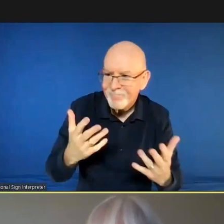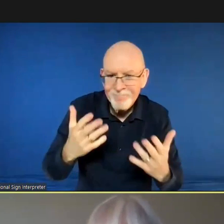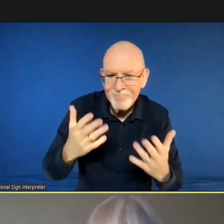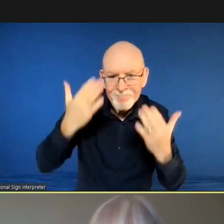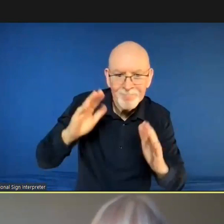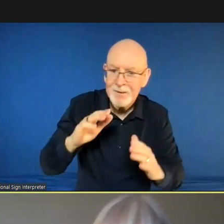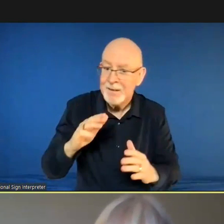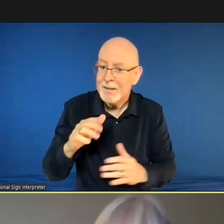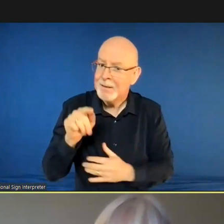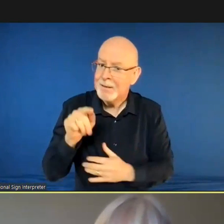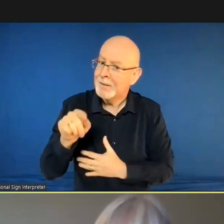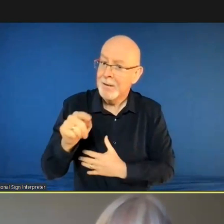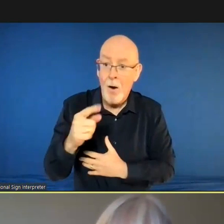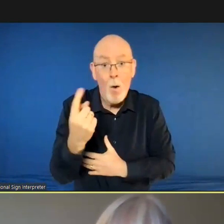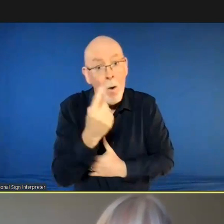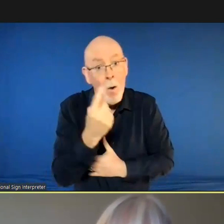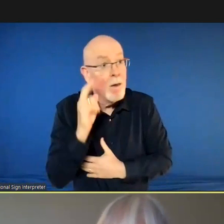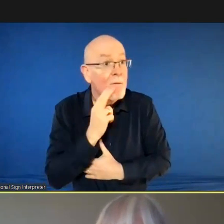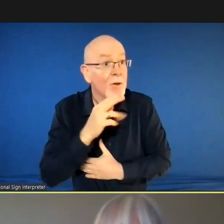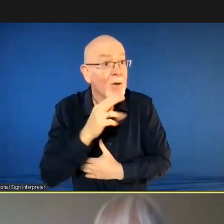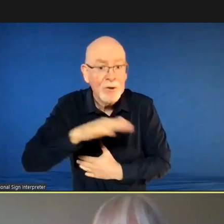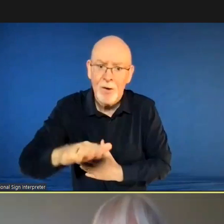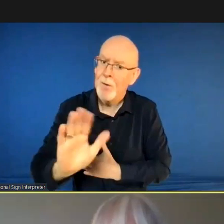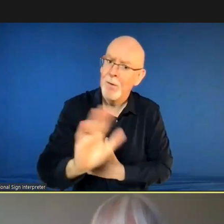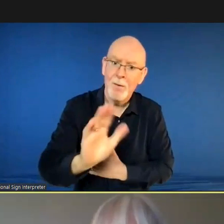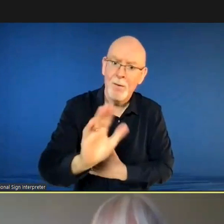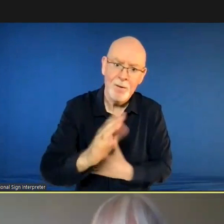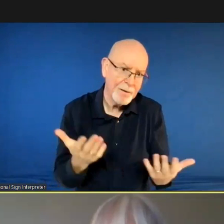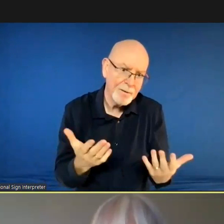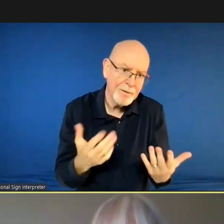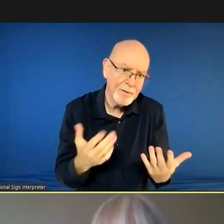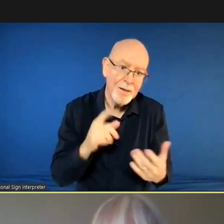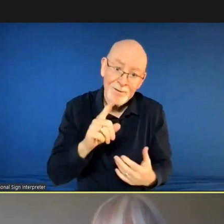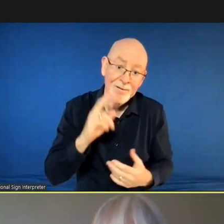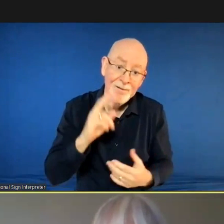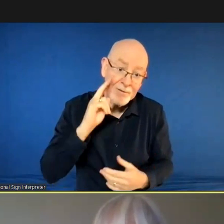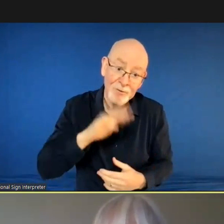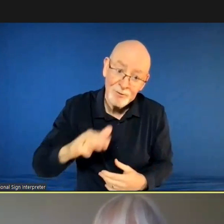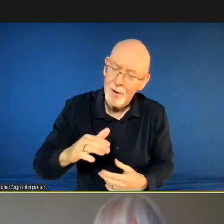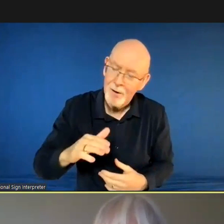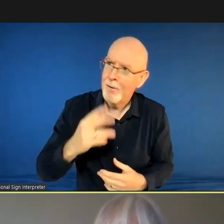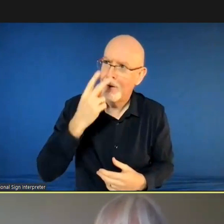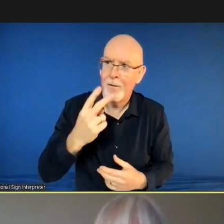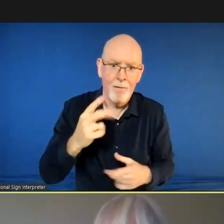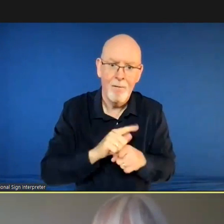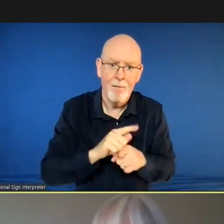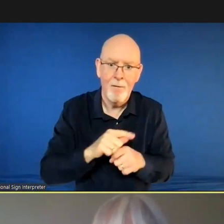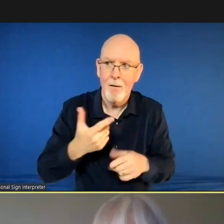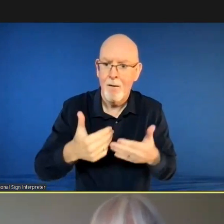been even more isolated than usual. And it's been wonderful to see how governments